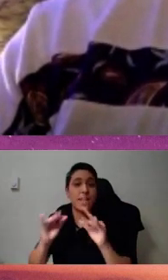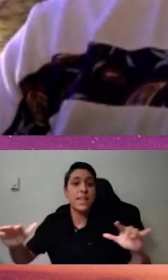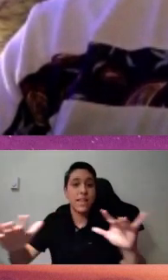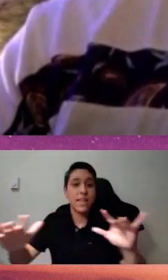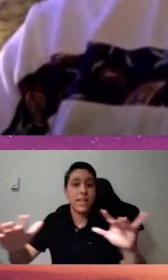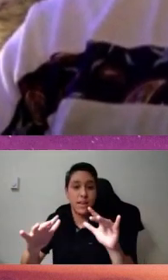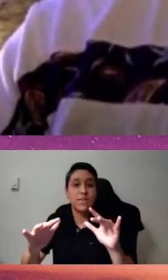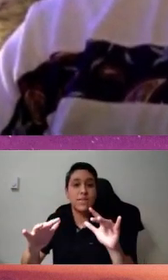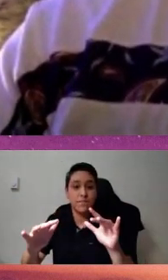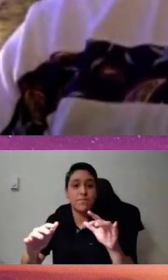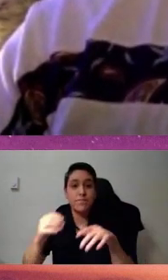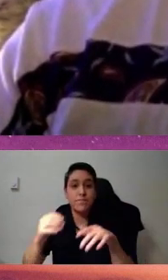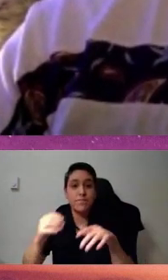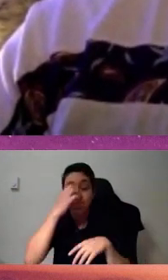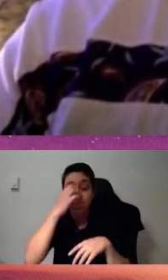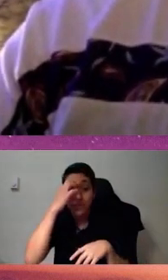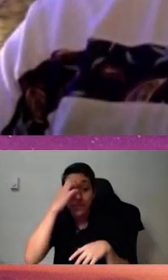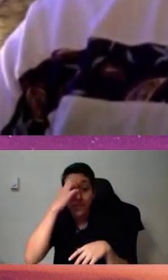really,